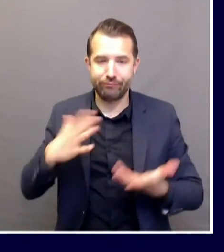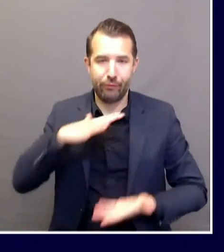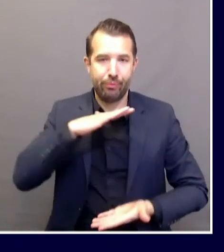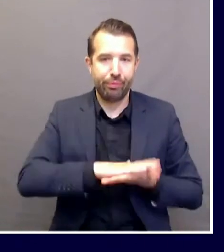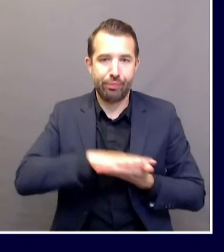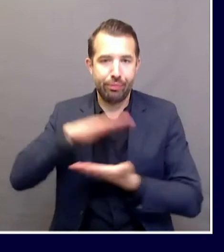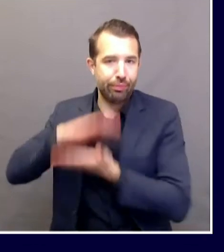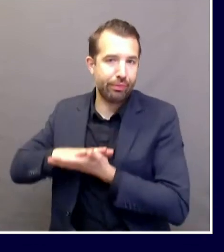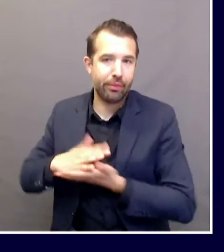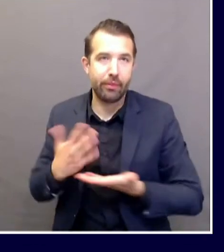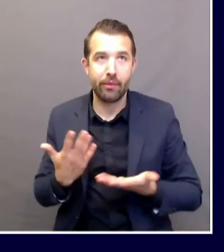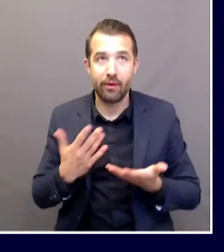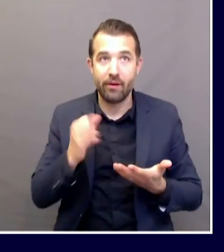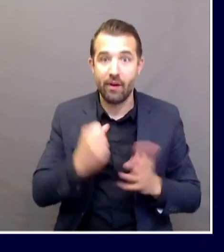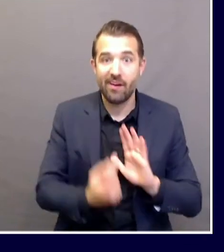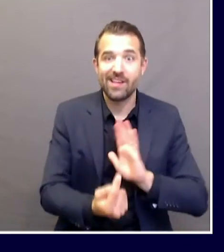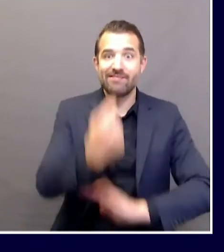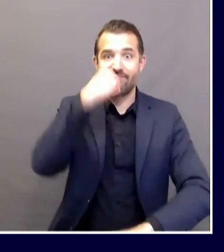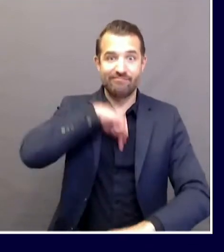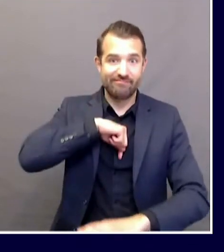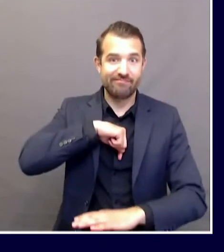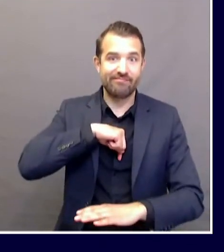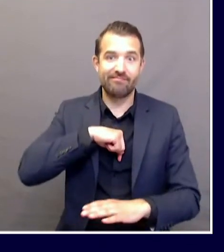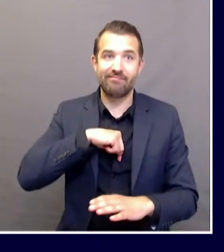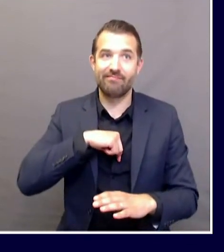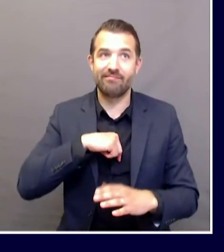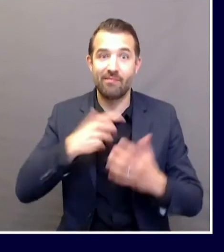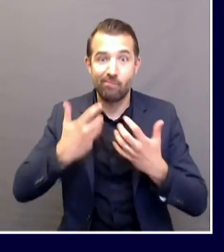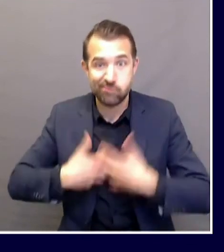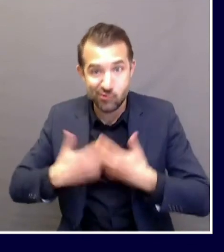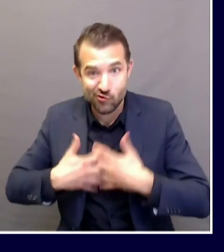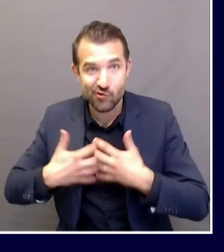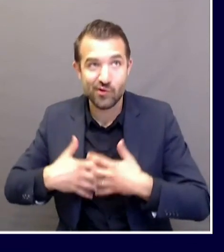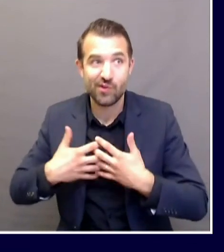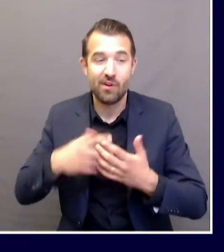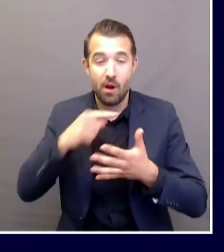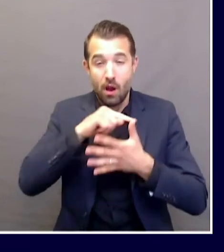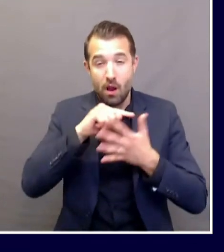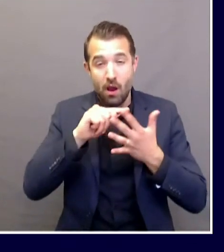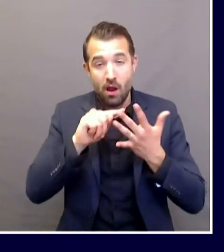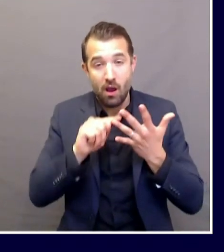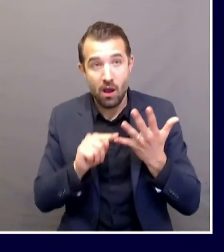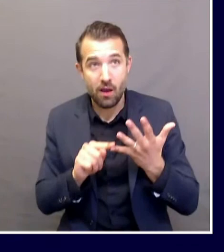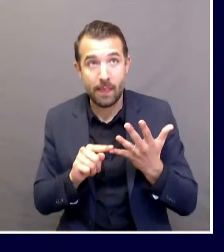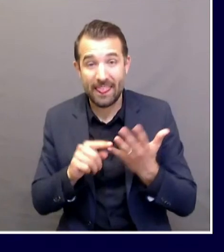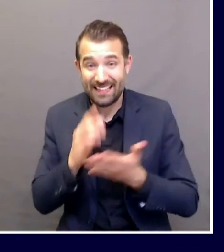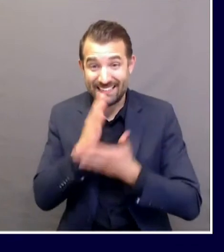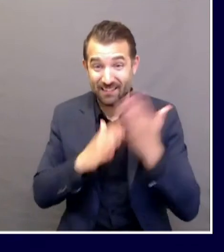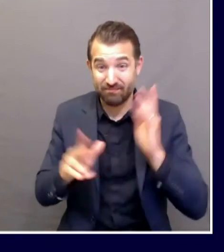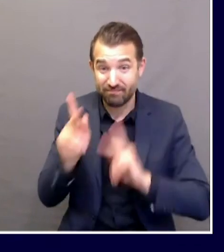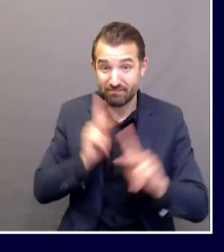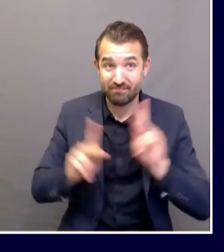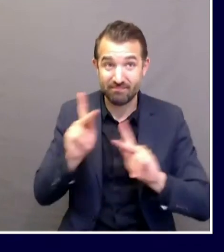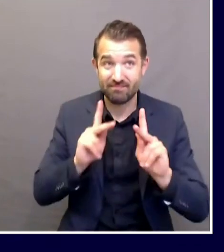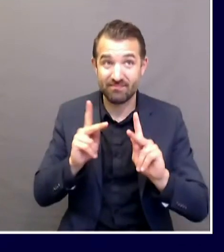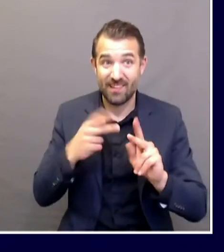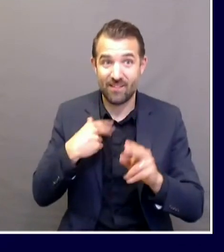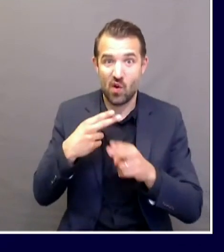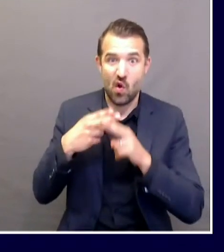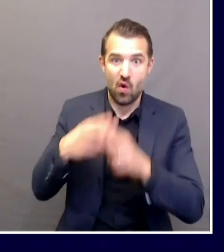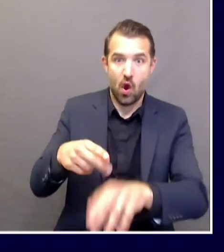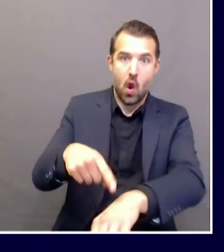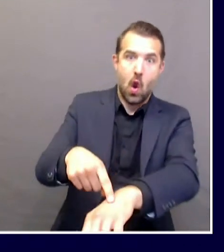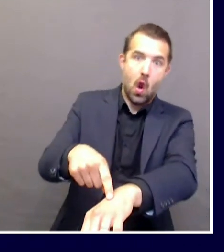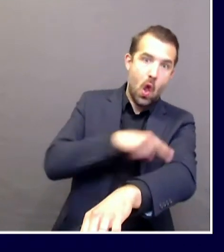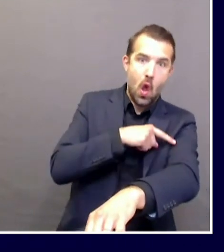longer term symptoms, what has now been known to be called as long COVID. There's a lot of research going on about what long COVID is,